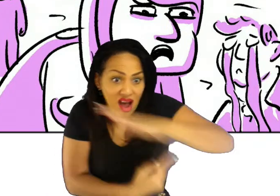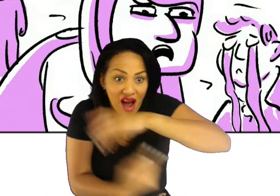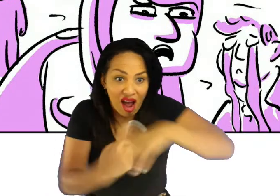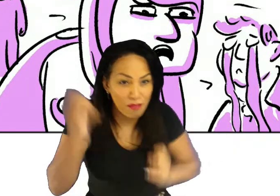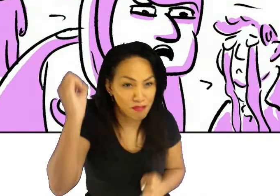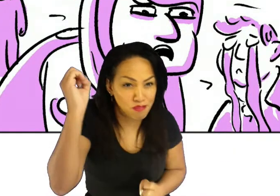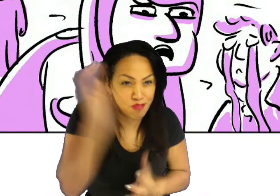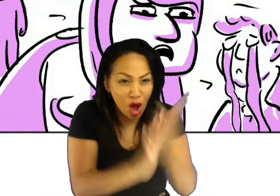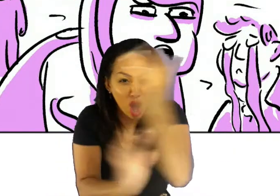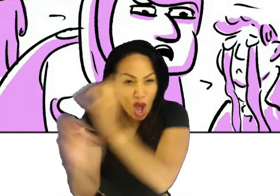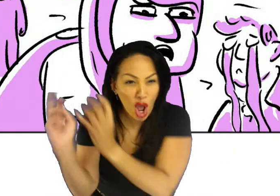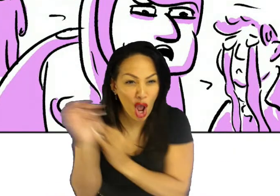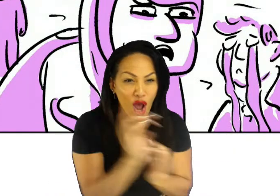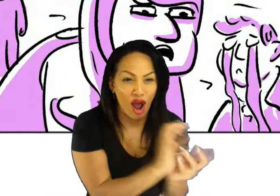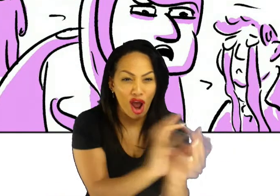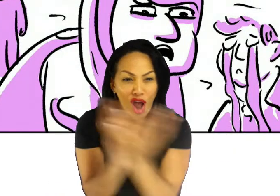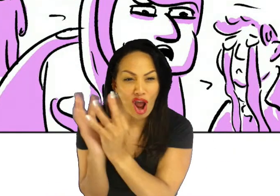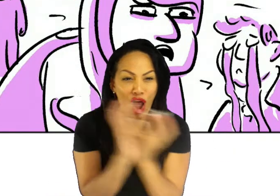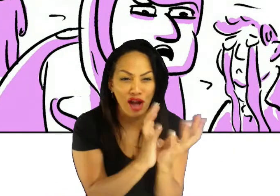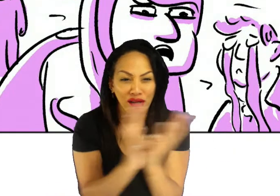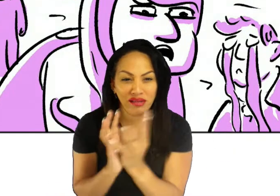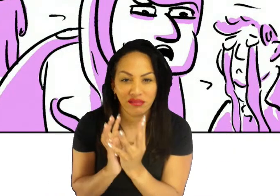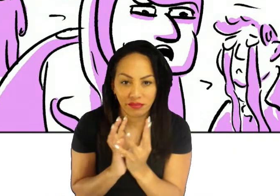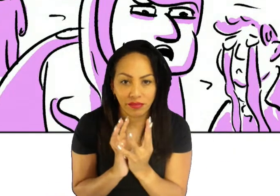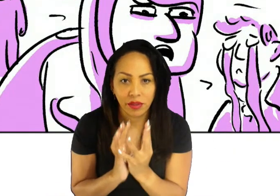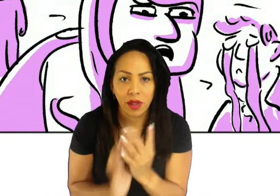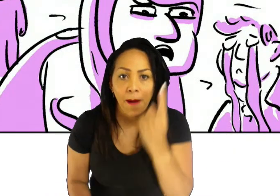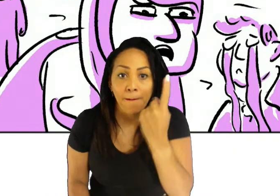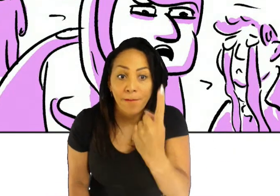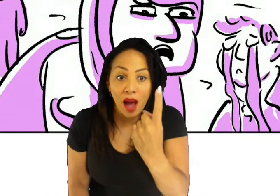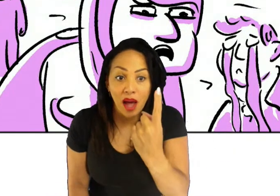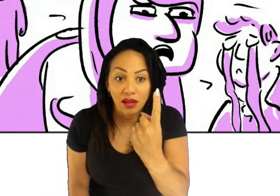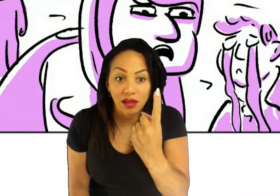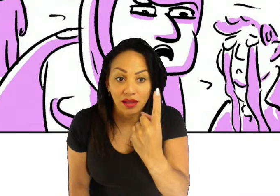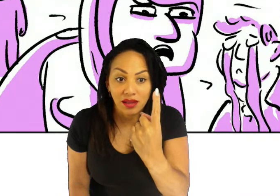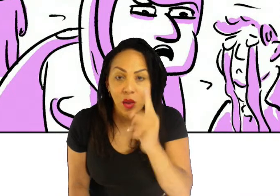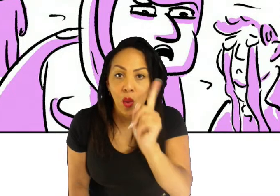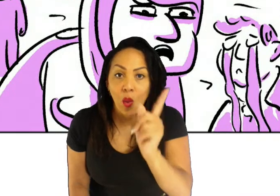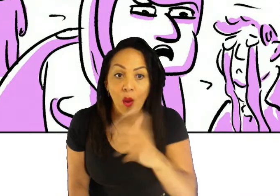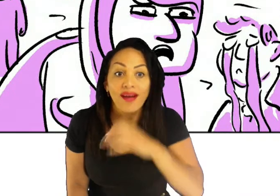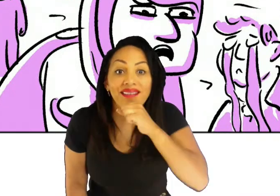heap. But also, this one guy is kind of doing pretty okay.